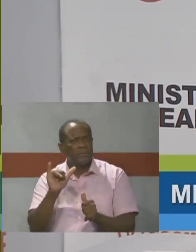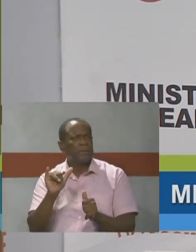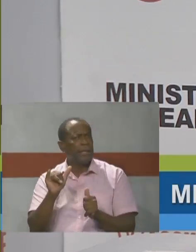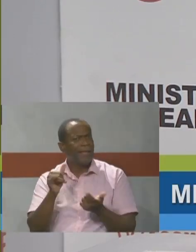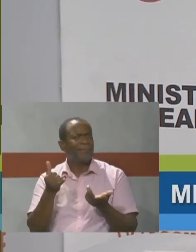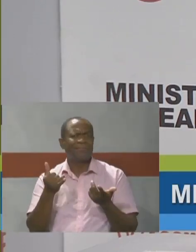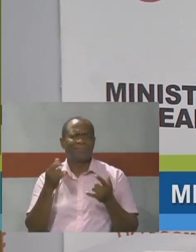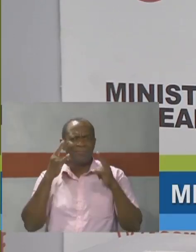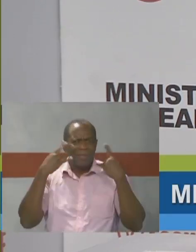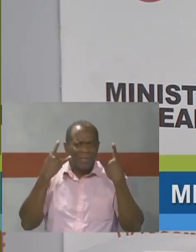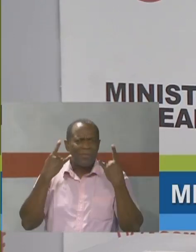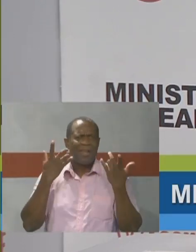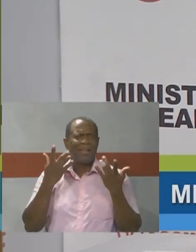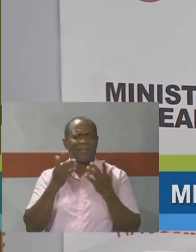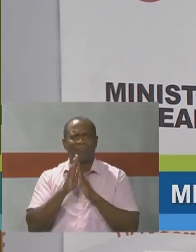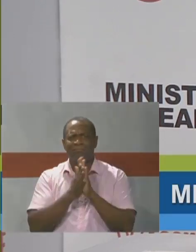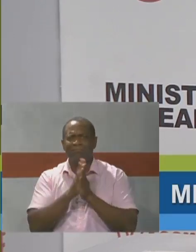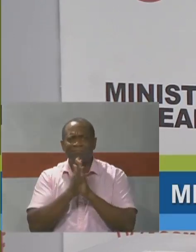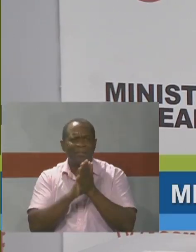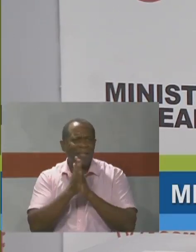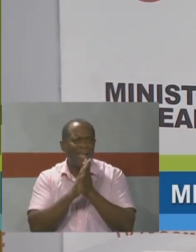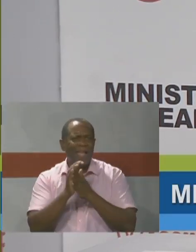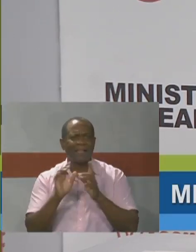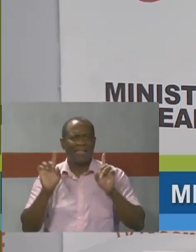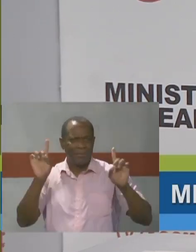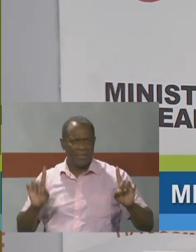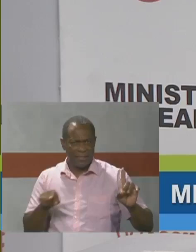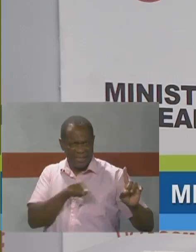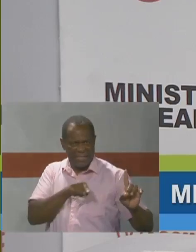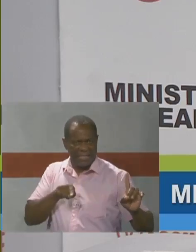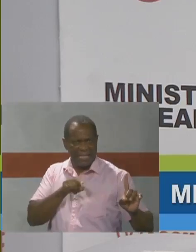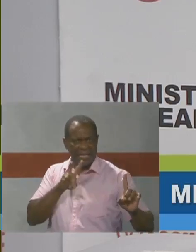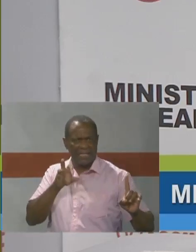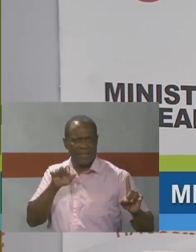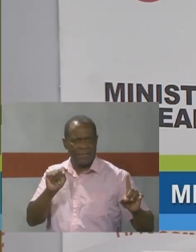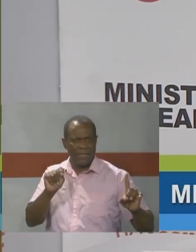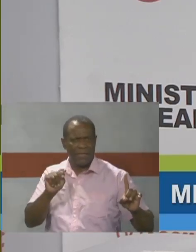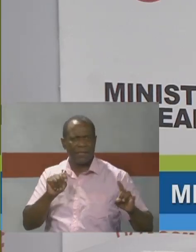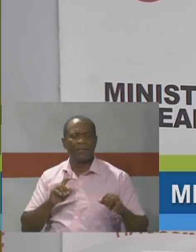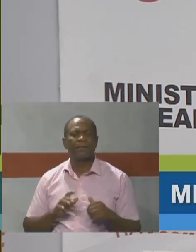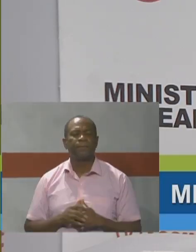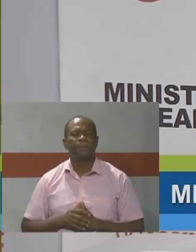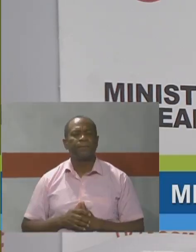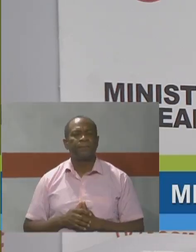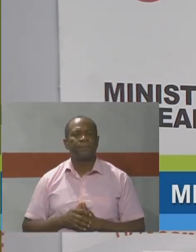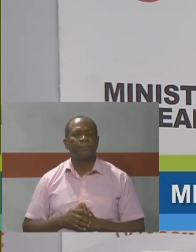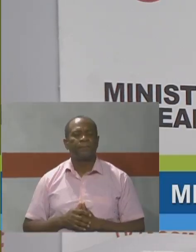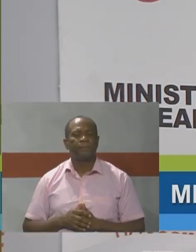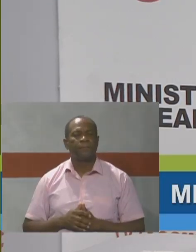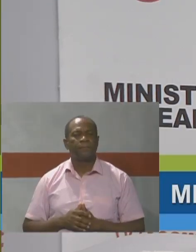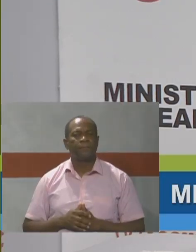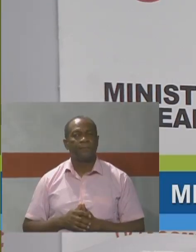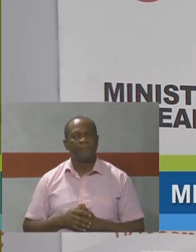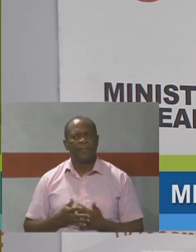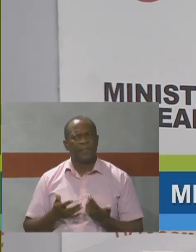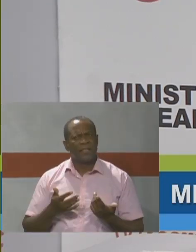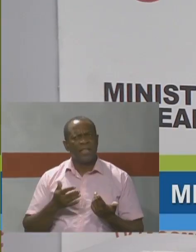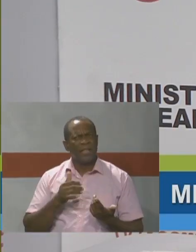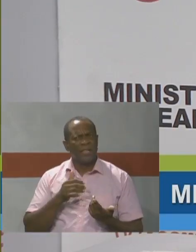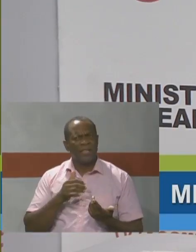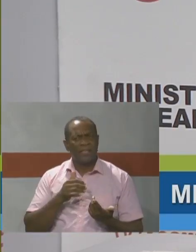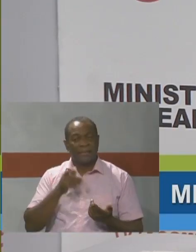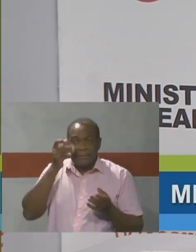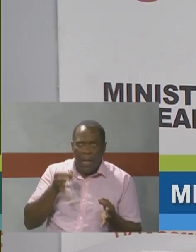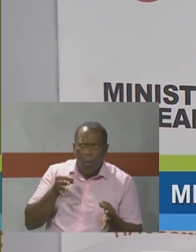again, they haven't shown, they're looking at data to consider whether it will be prone to more